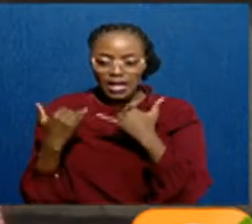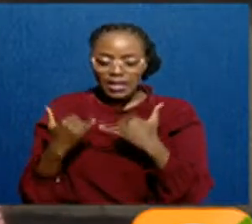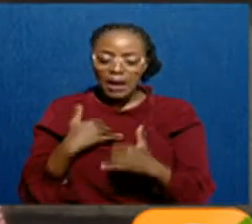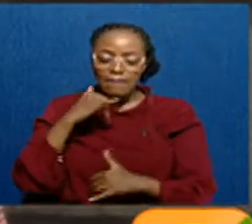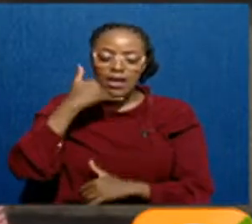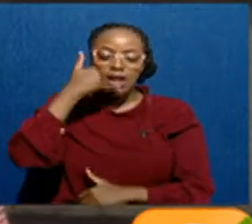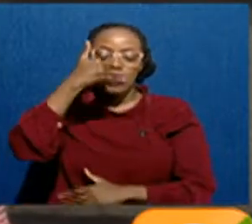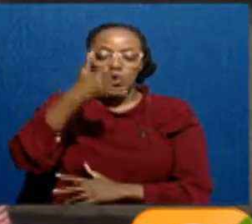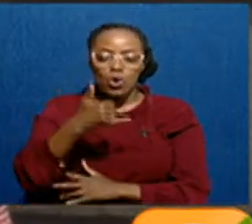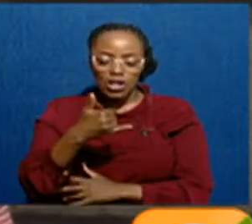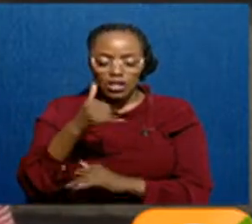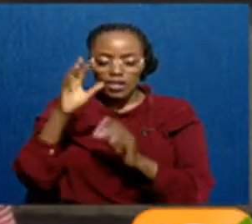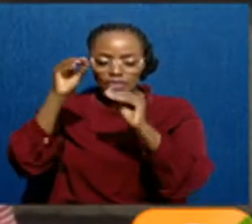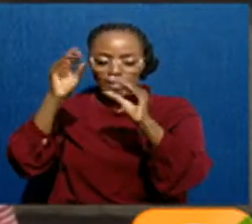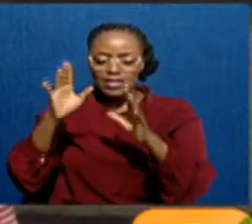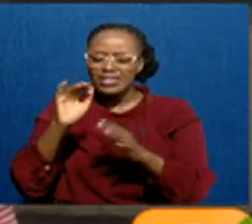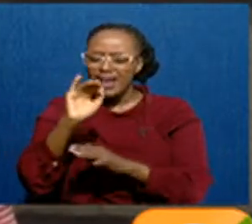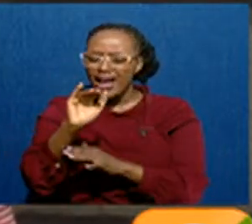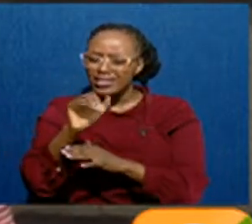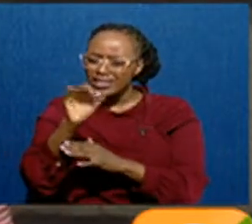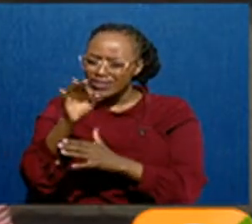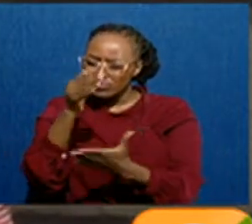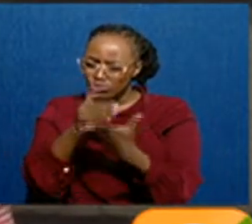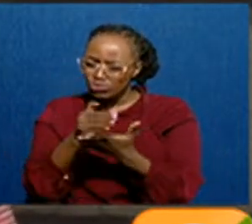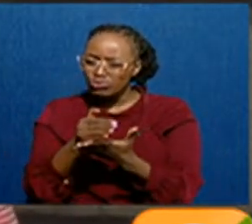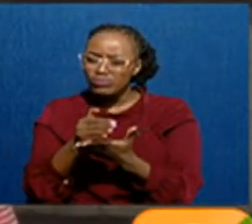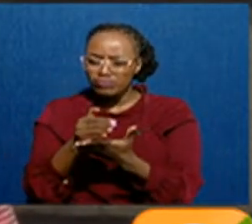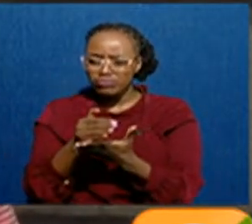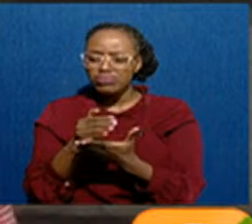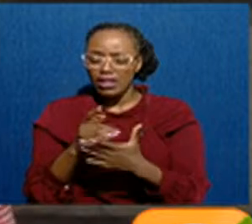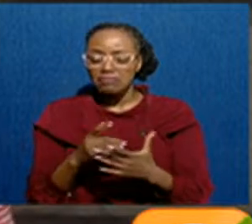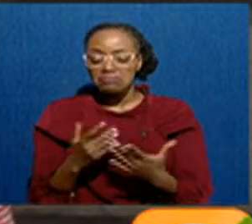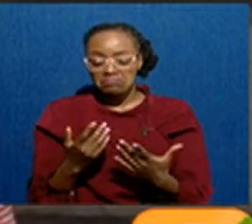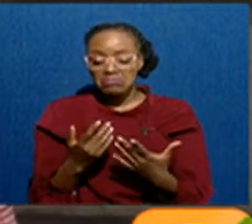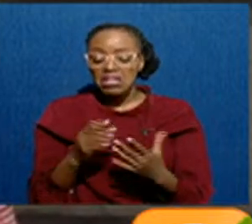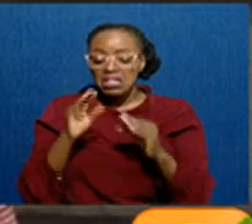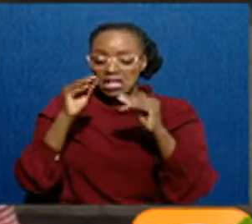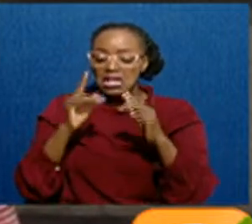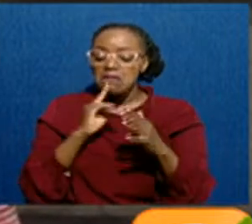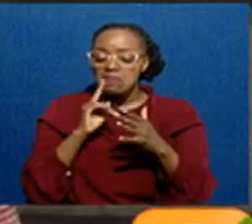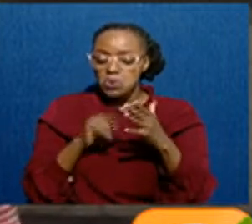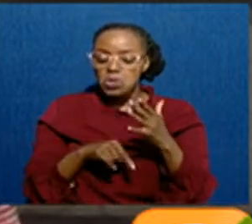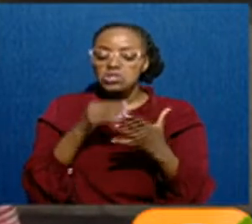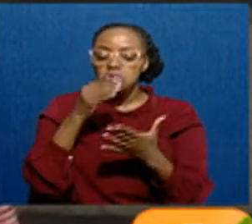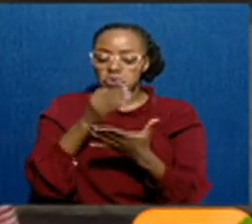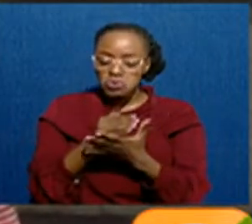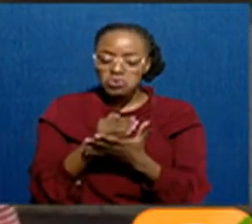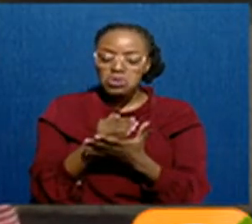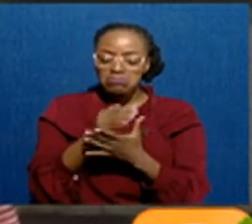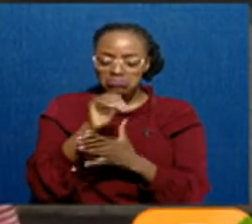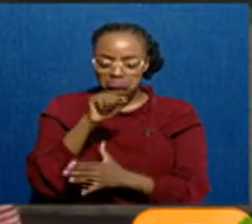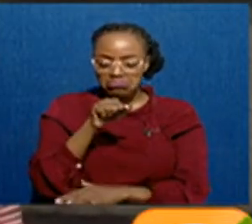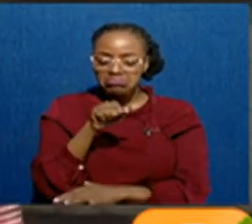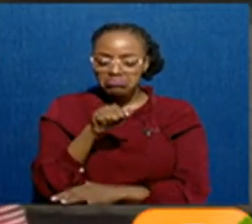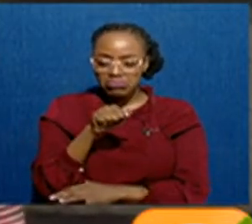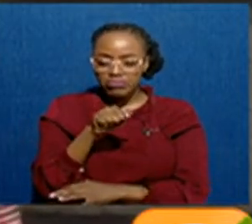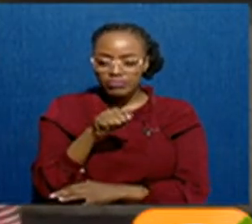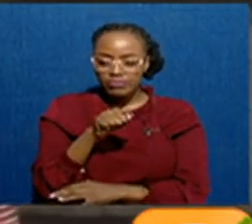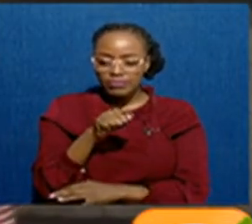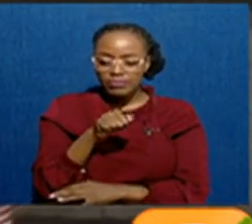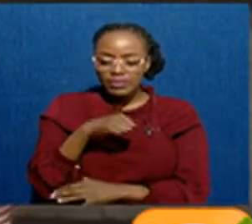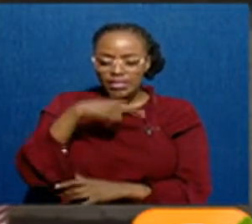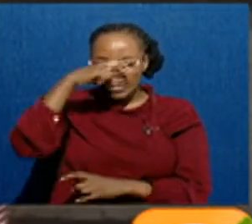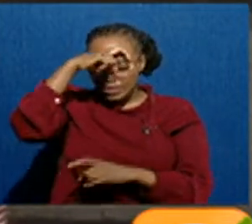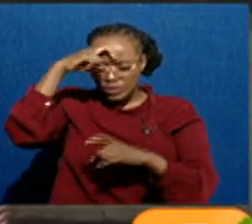nikapigia mwalimu, nikamuuliza kama ni ukweli. Mwalimu akaniambia ilikuwa hivyo. Na alikuwa na